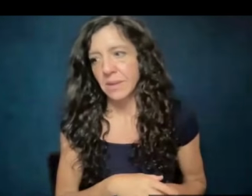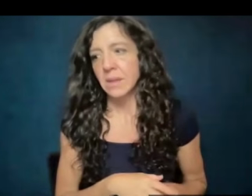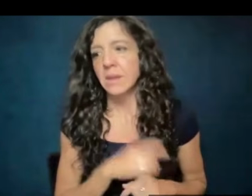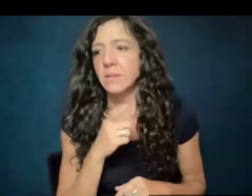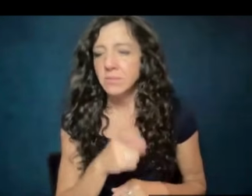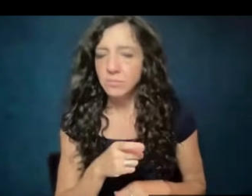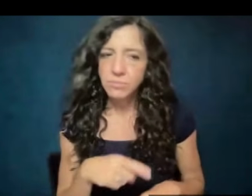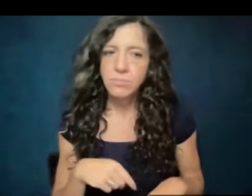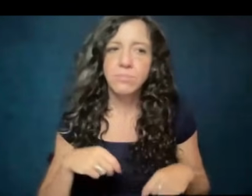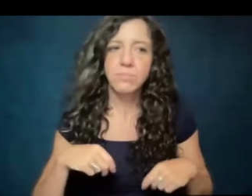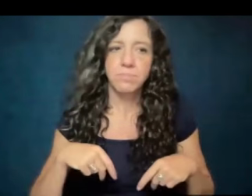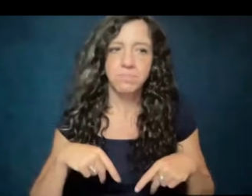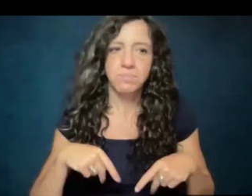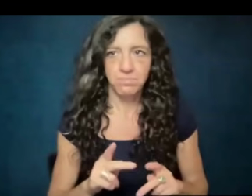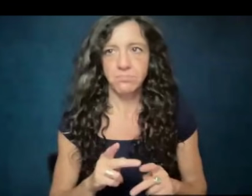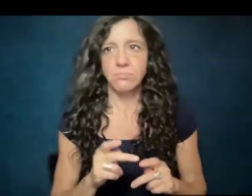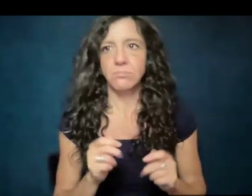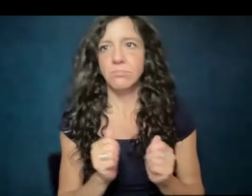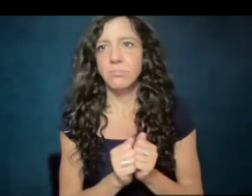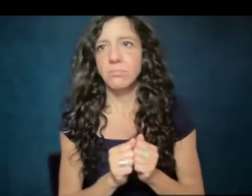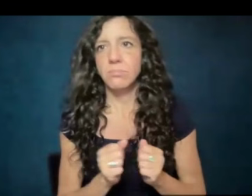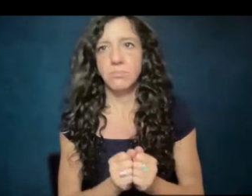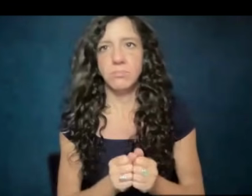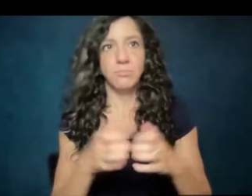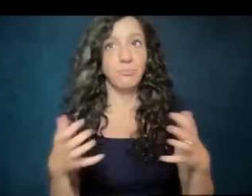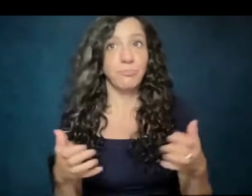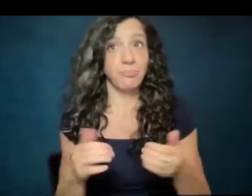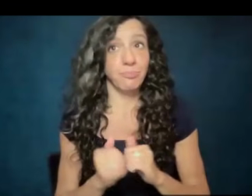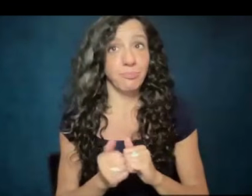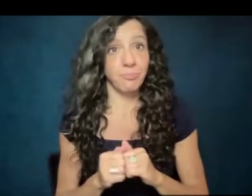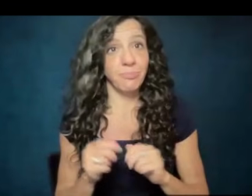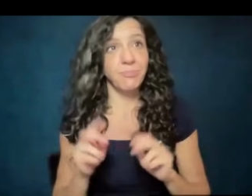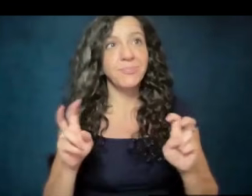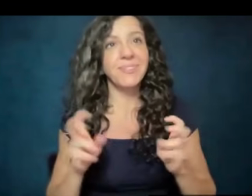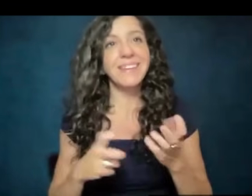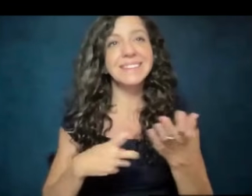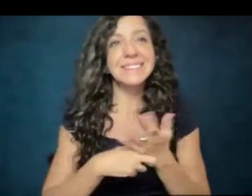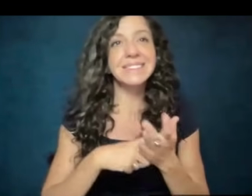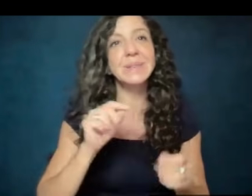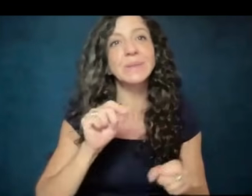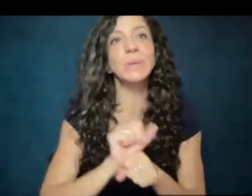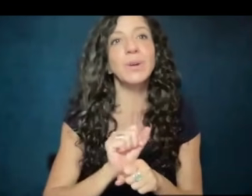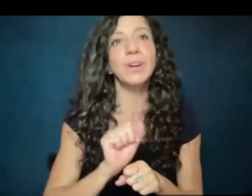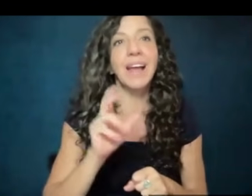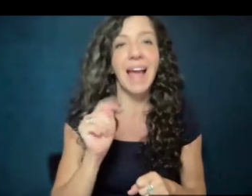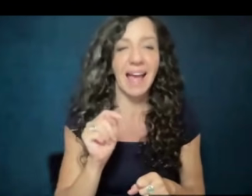under expansion by the Ticket to Work Act.